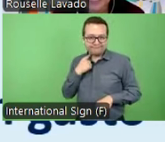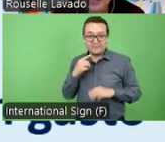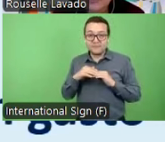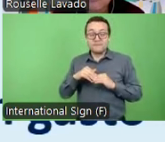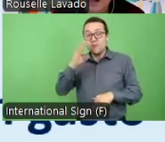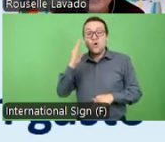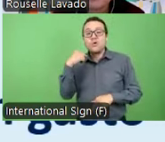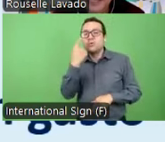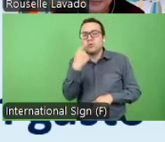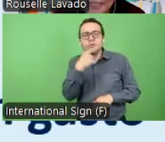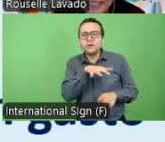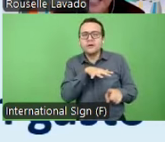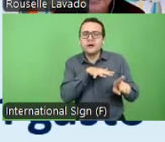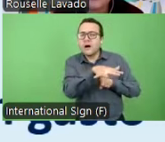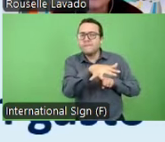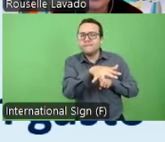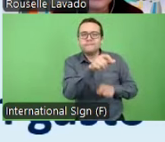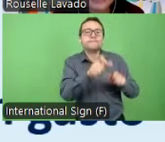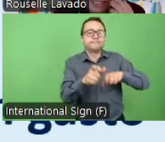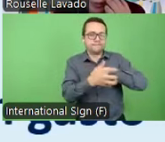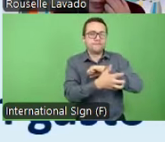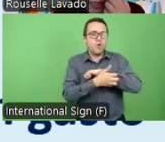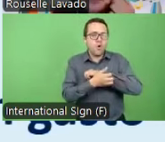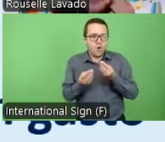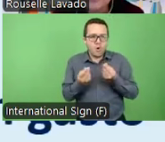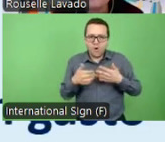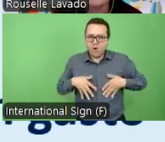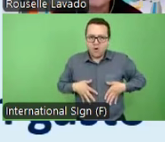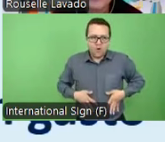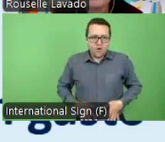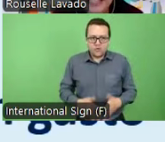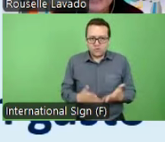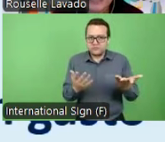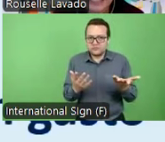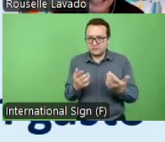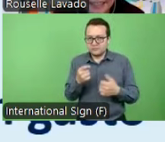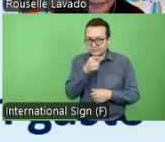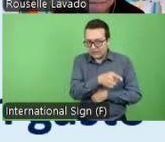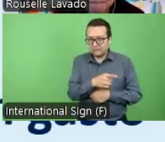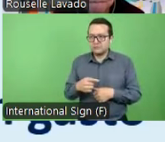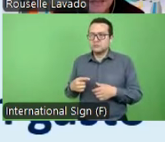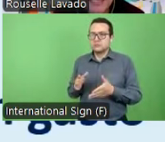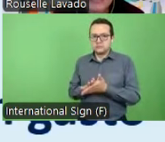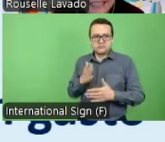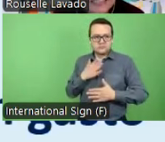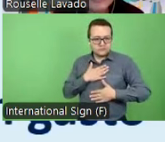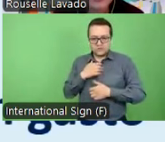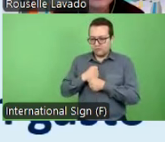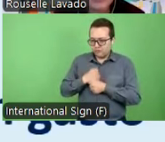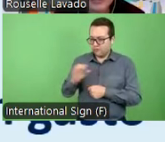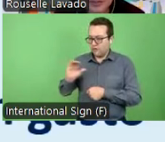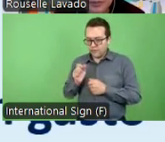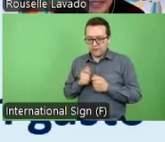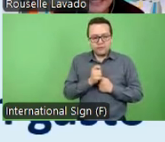on out-of-pocket payments reinforce inequity rather than protect against it. This not